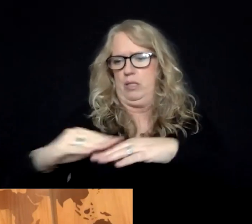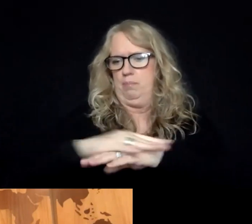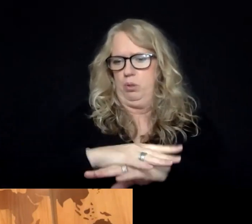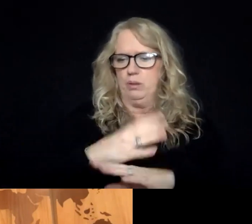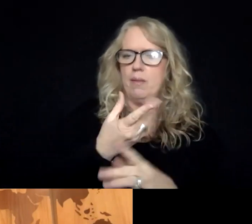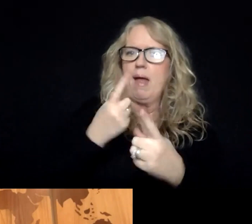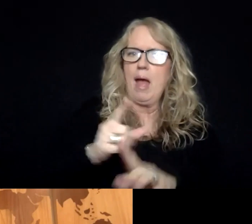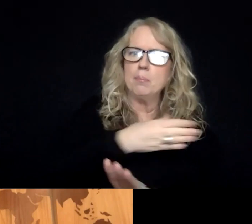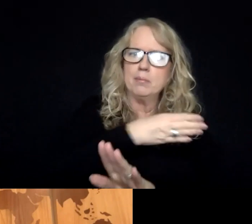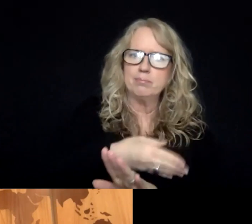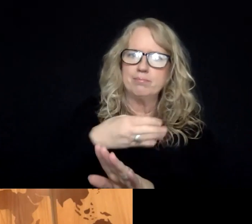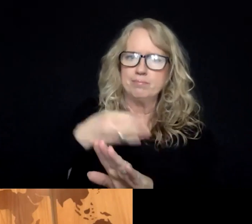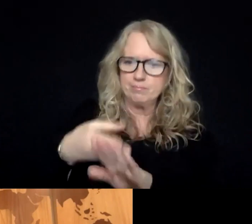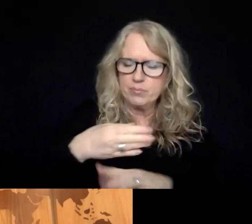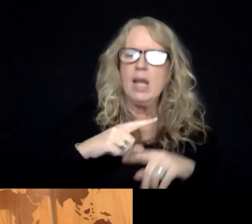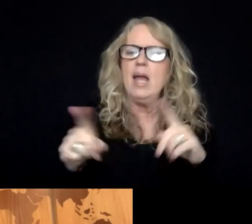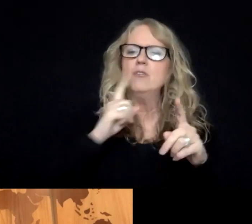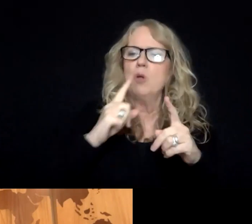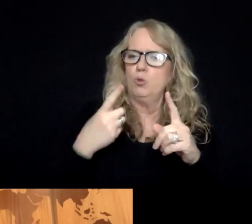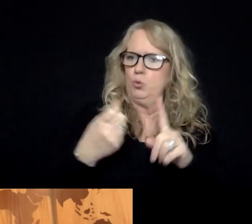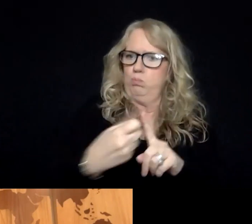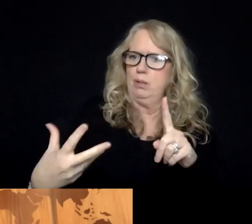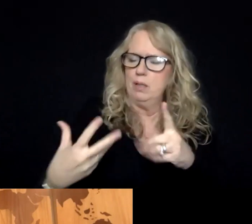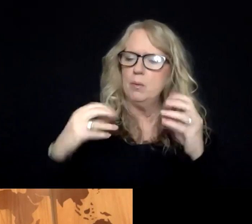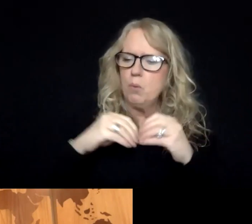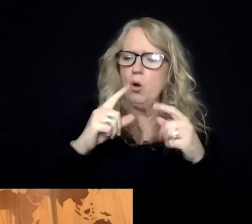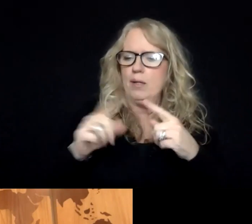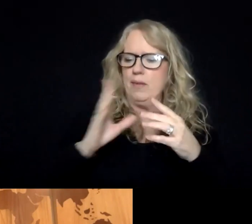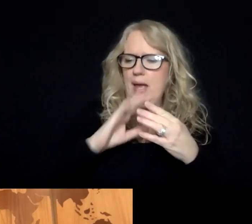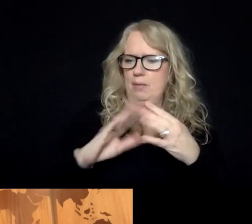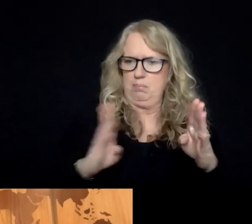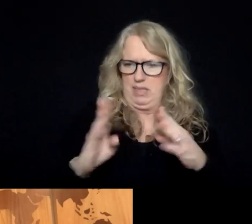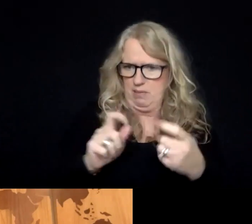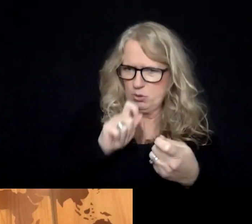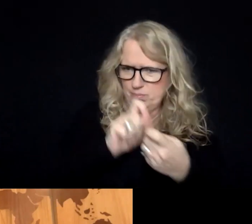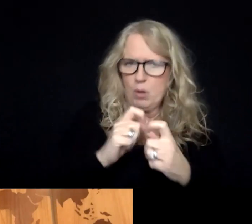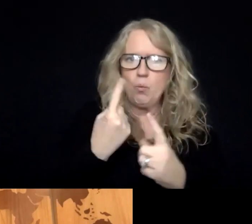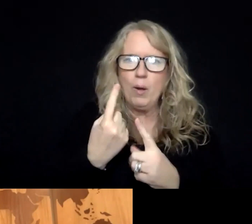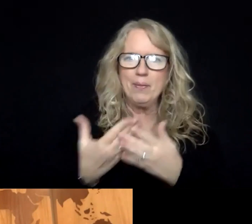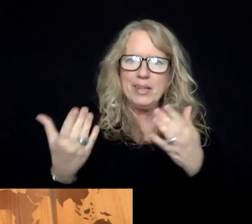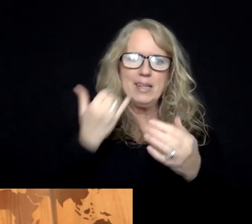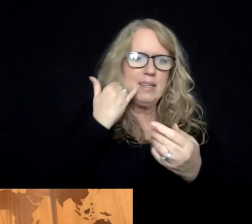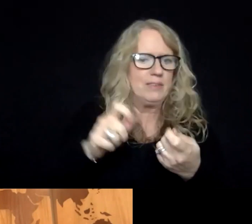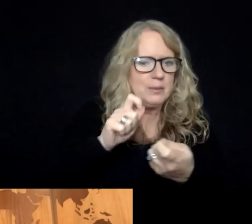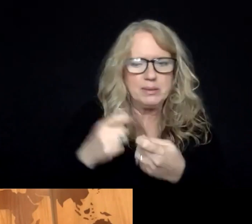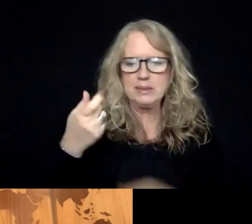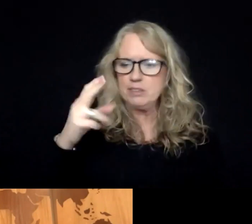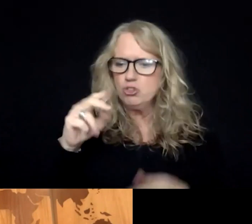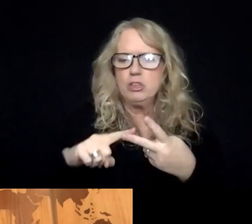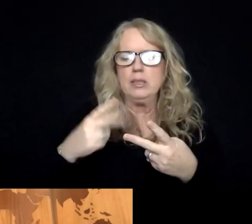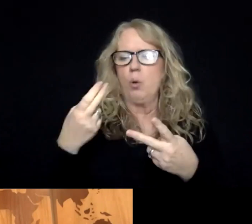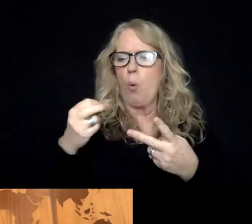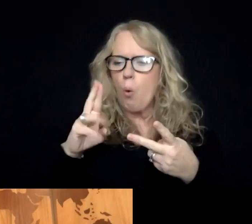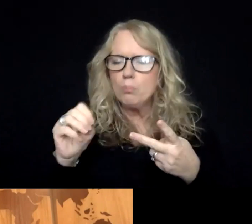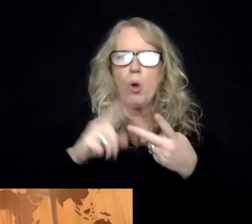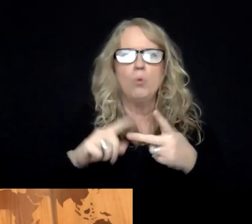it. And then you built on this by mentioning that attributing behavior to a single factor, be it a specific gene, hormone, or even a childhood